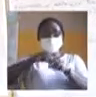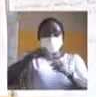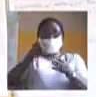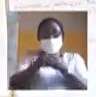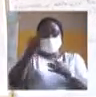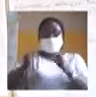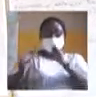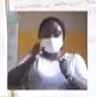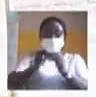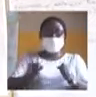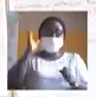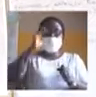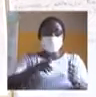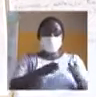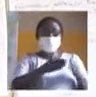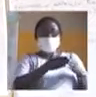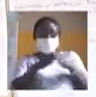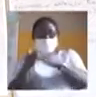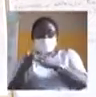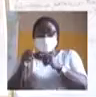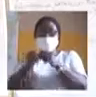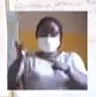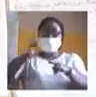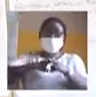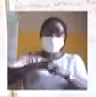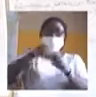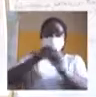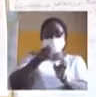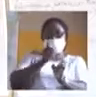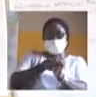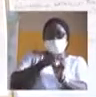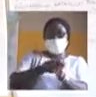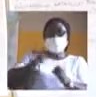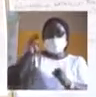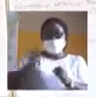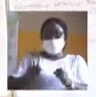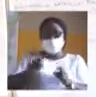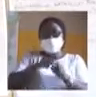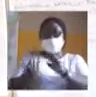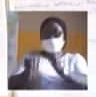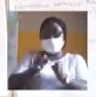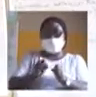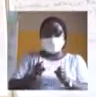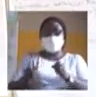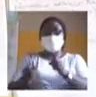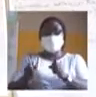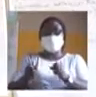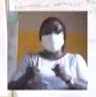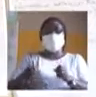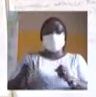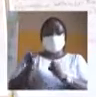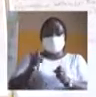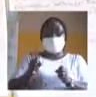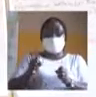to drive such cars. 3. Competitive demand. When